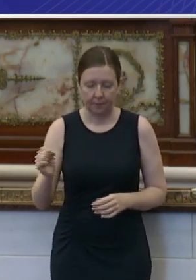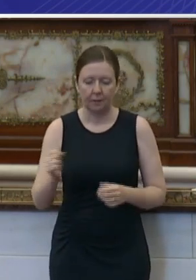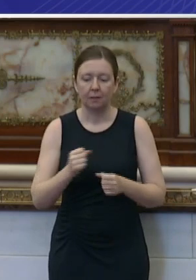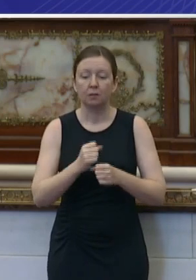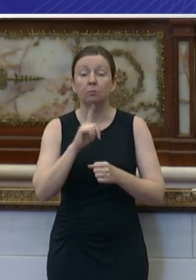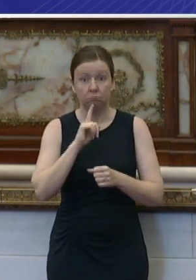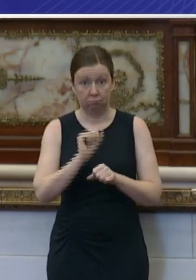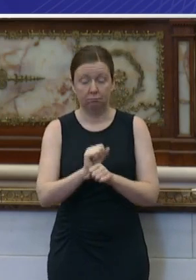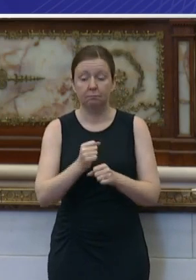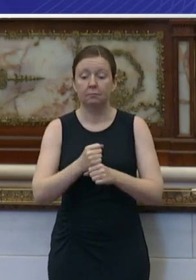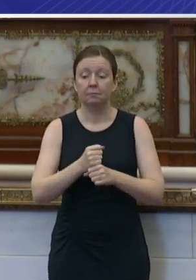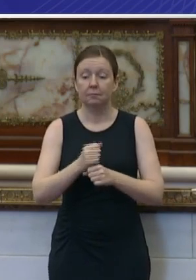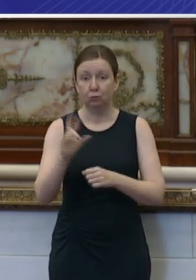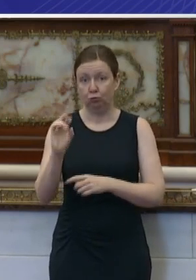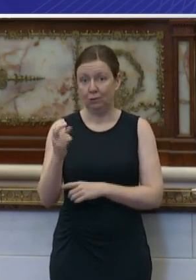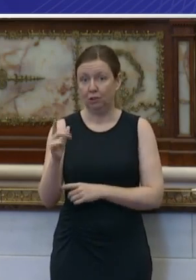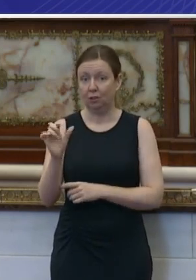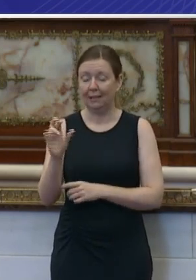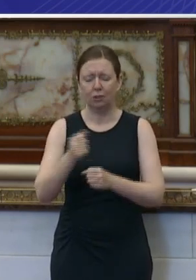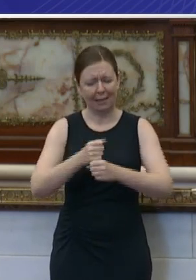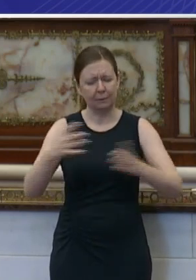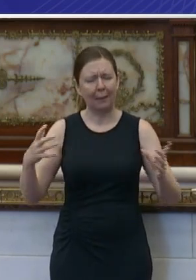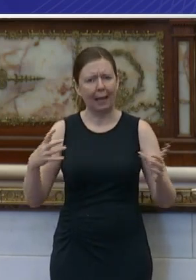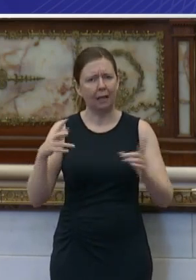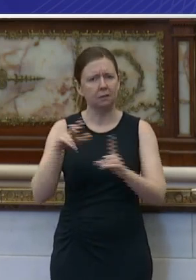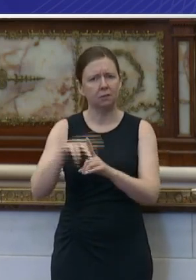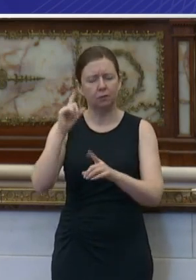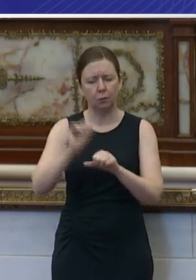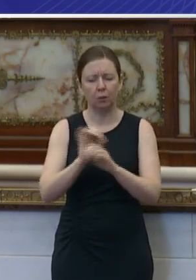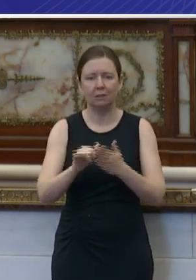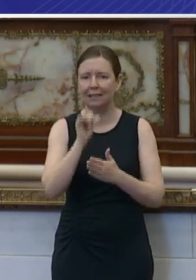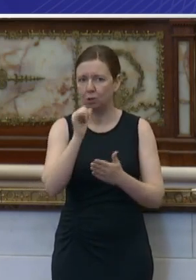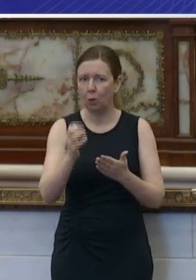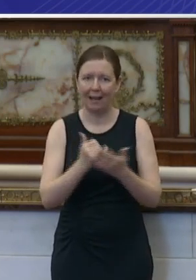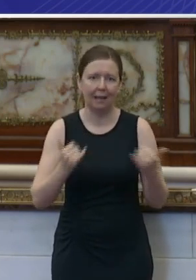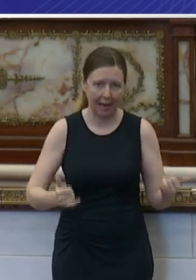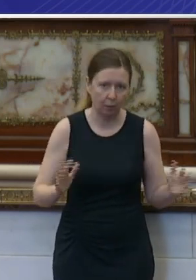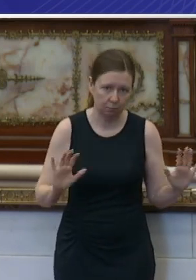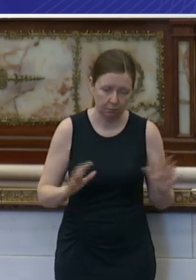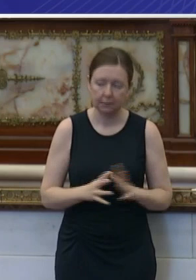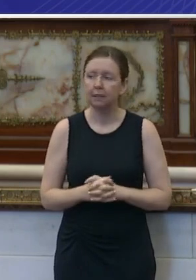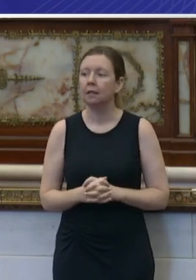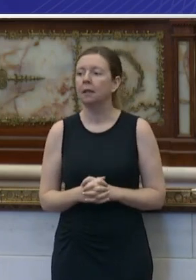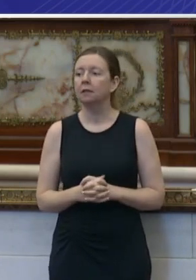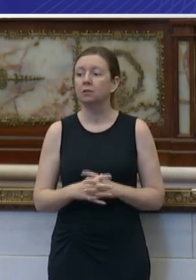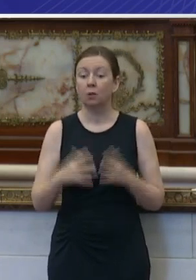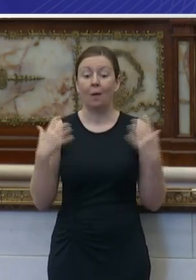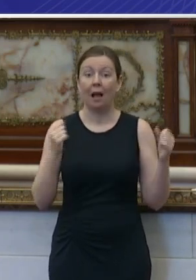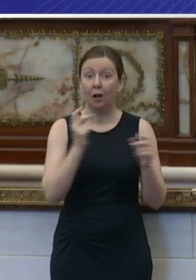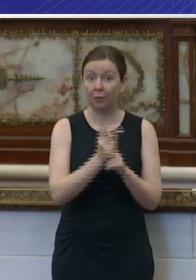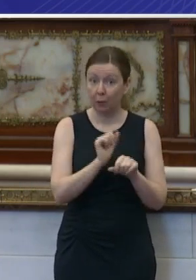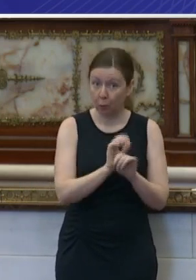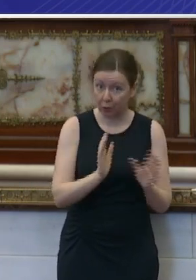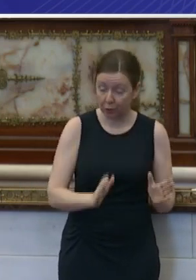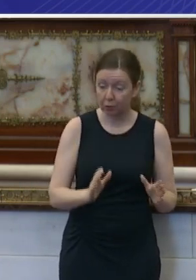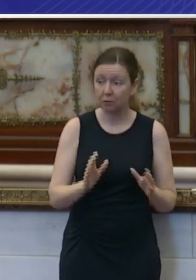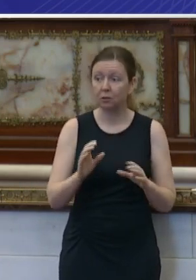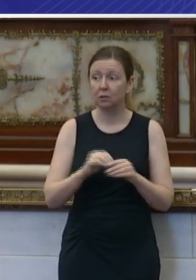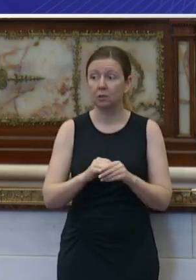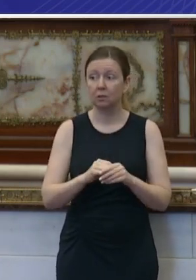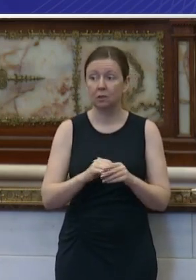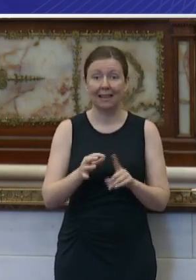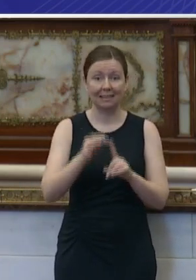expands. This is Rich Laser. It expands for workers that do not get it now. So healthcare workers that are